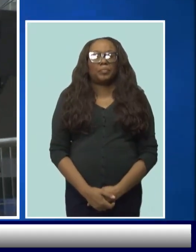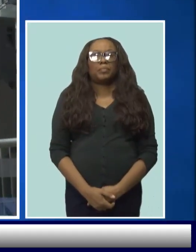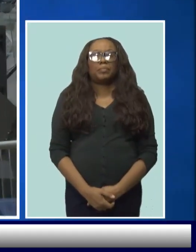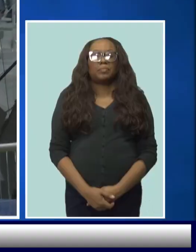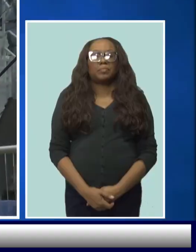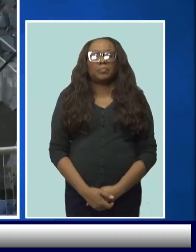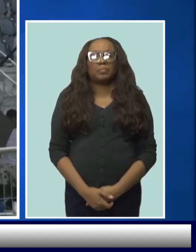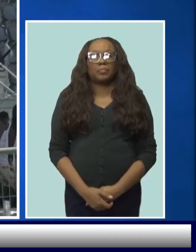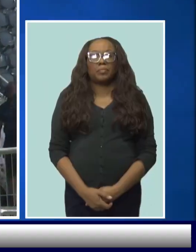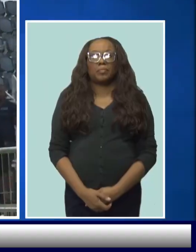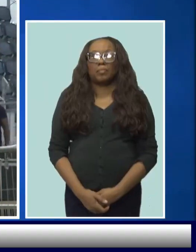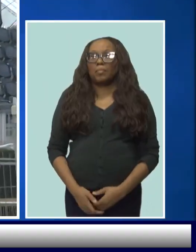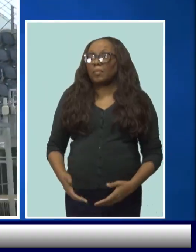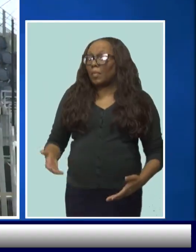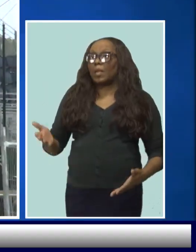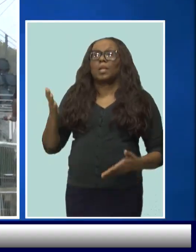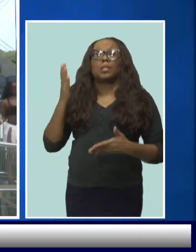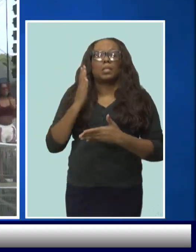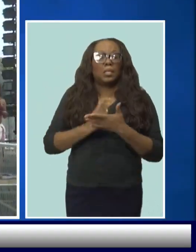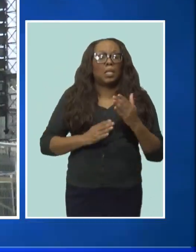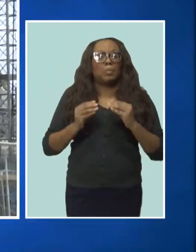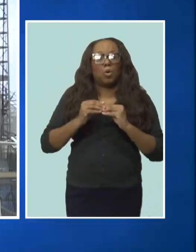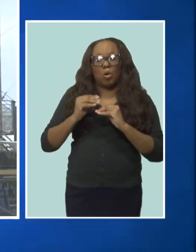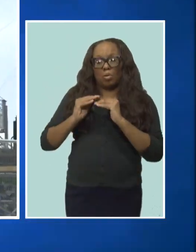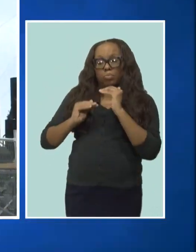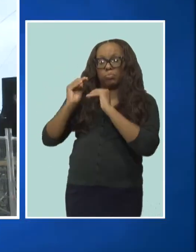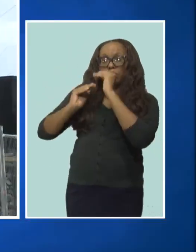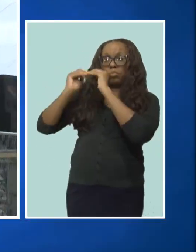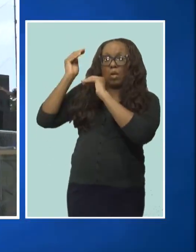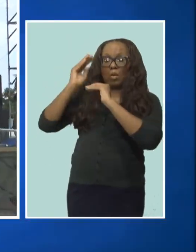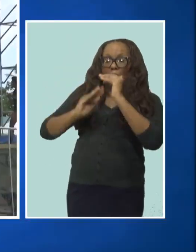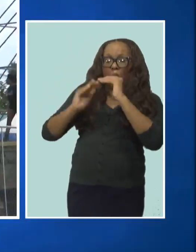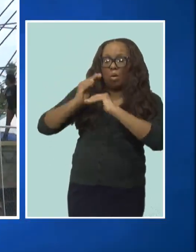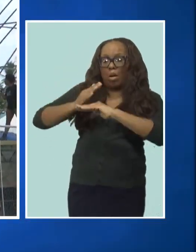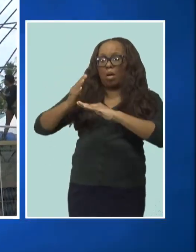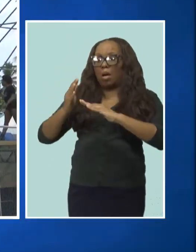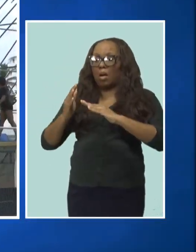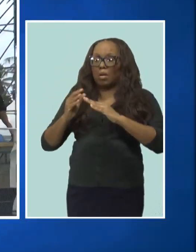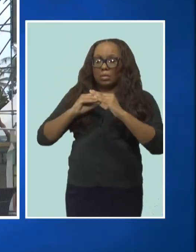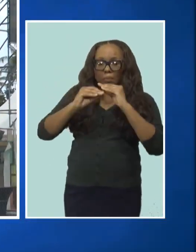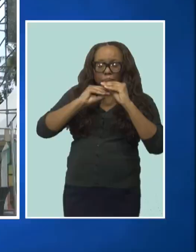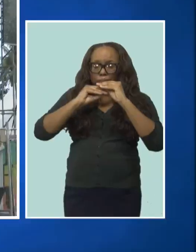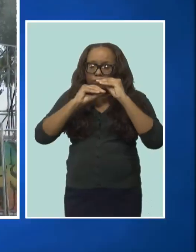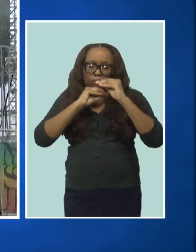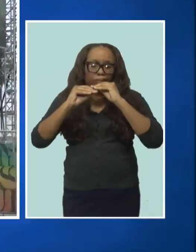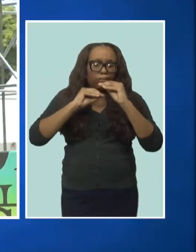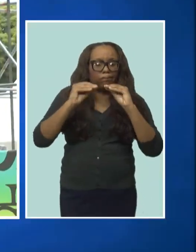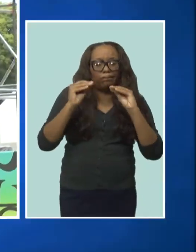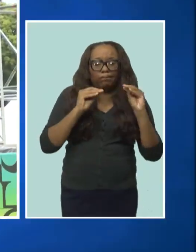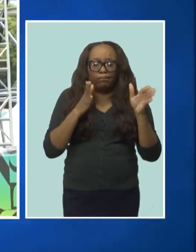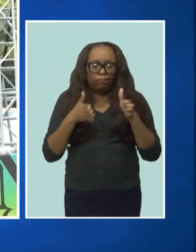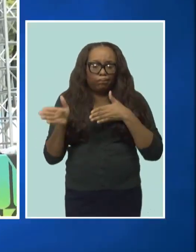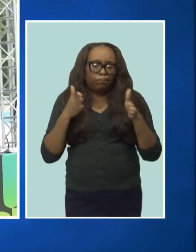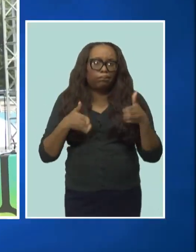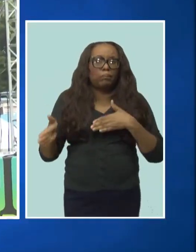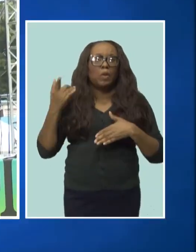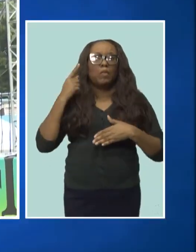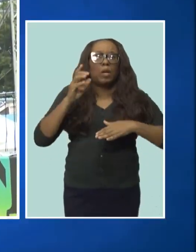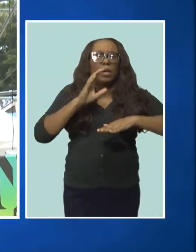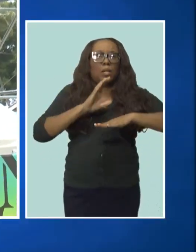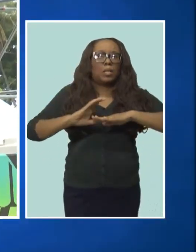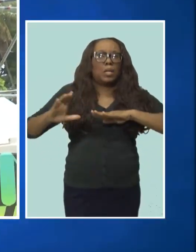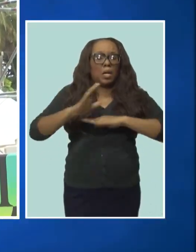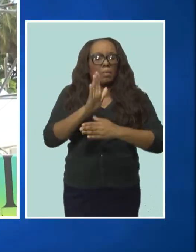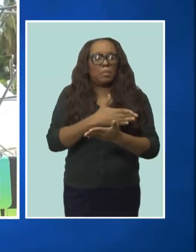the last set of infrastructure being put in place, all signs of final preparations for the Caribbean Music Festival show. It will